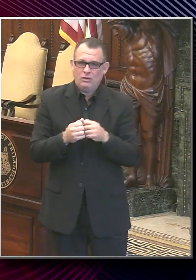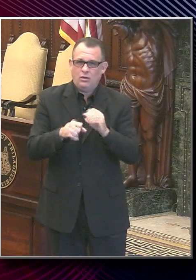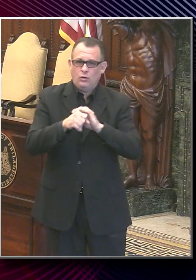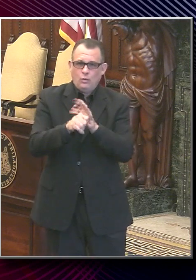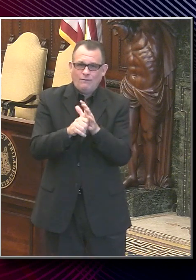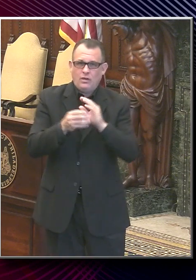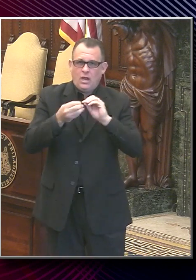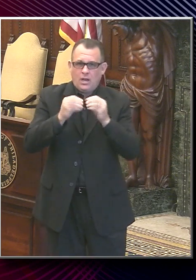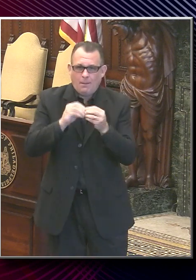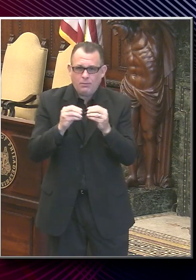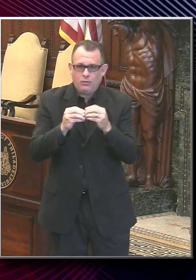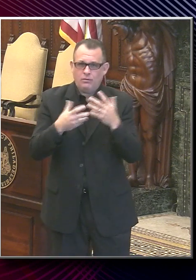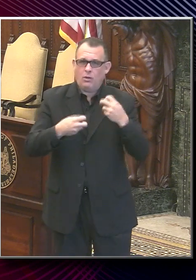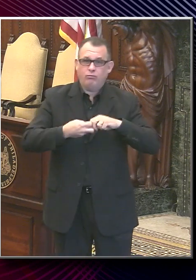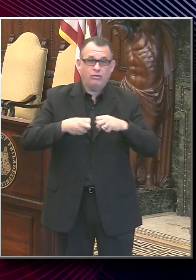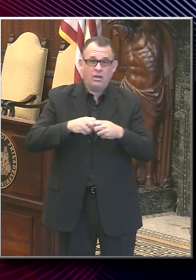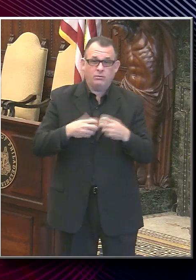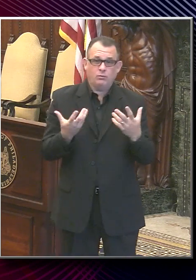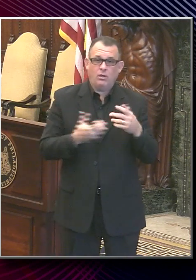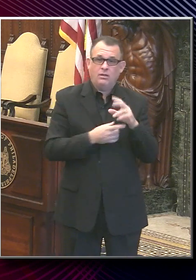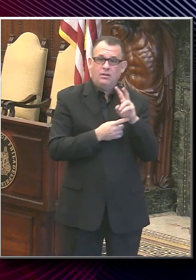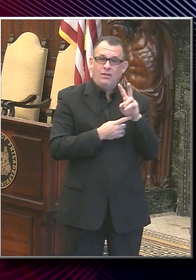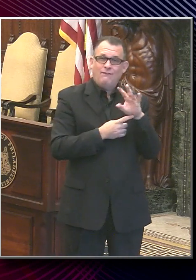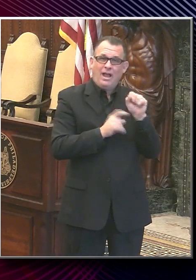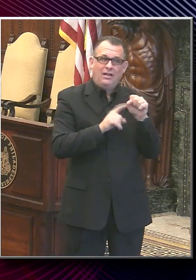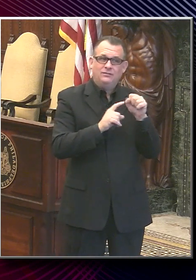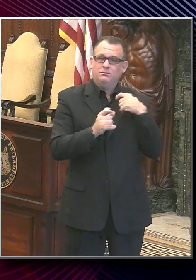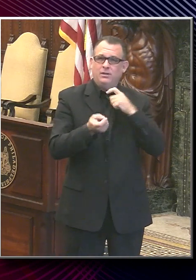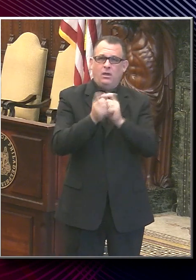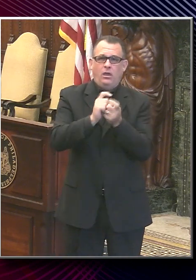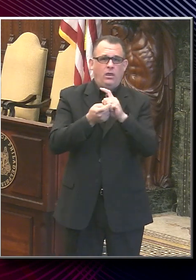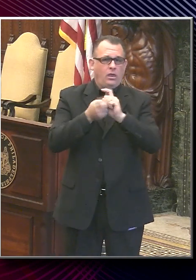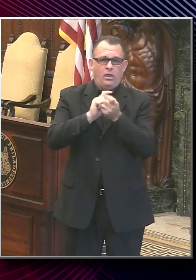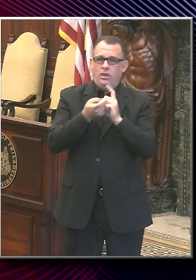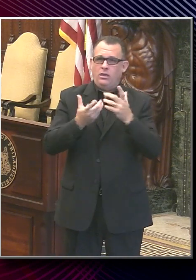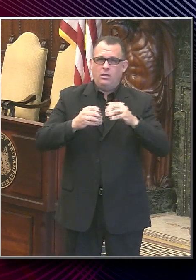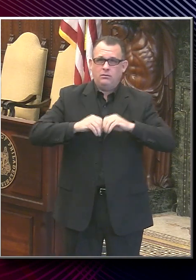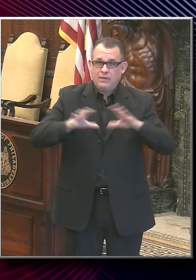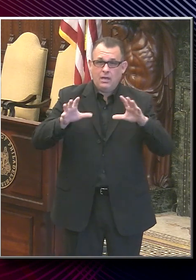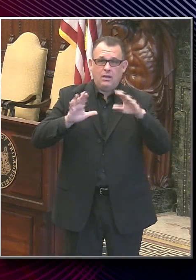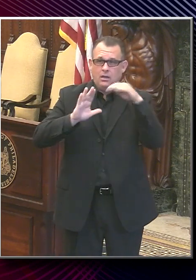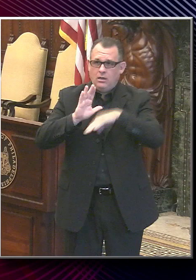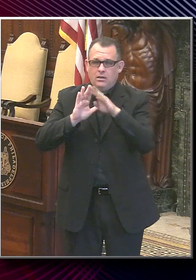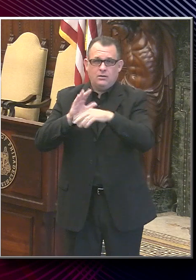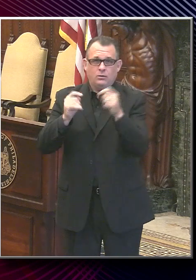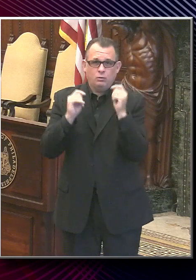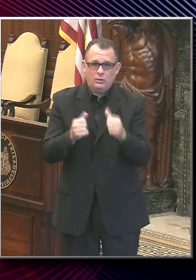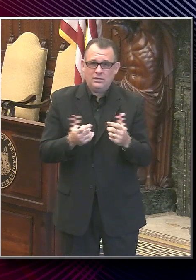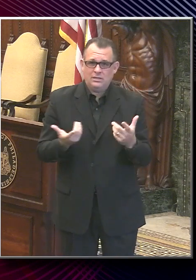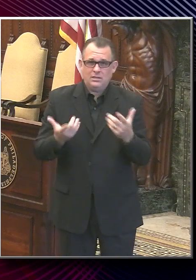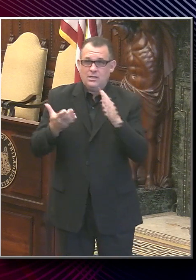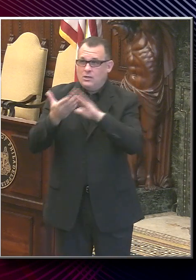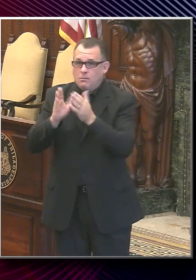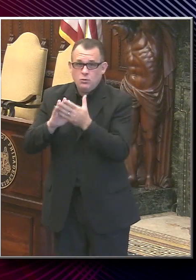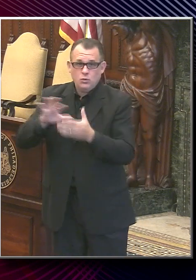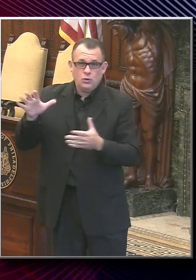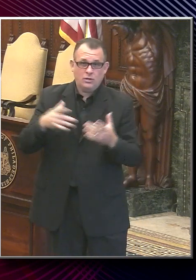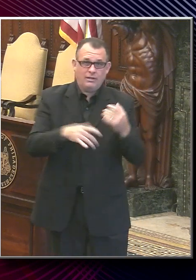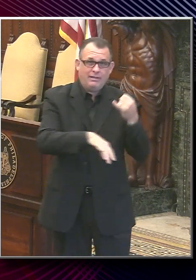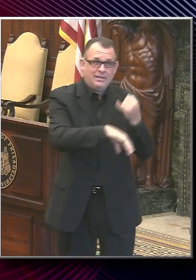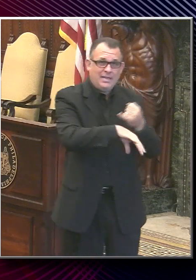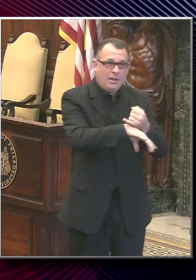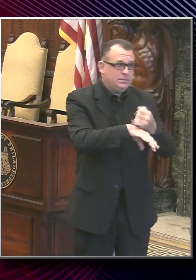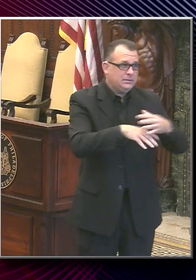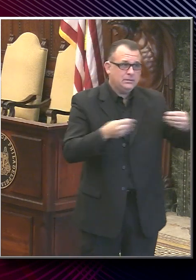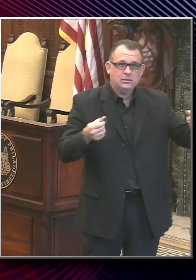The problem is the virus moves very quickly, and the campus is, people in the campus interact with people in the community very readily. And so even if everyone's